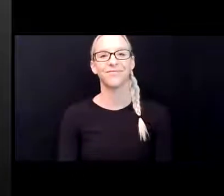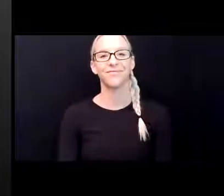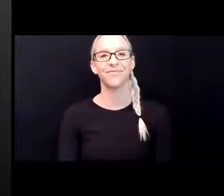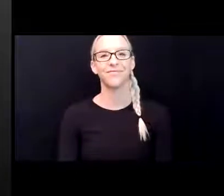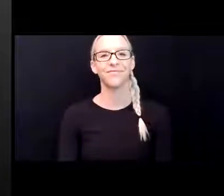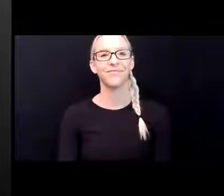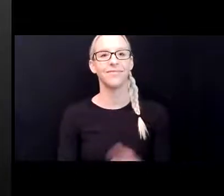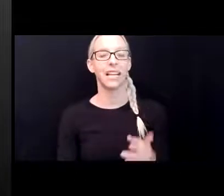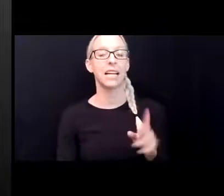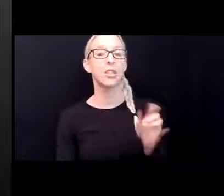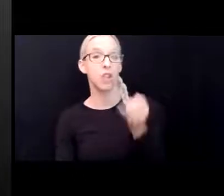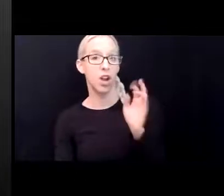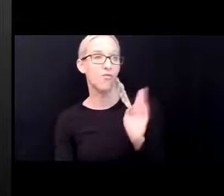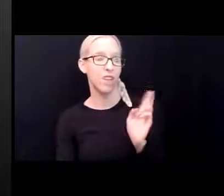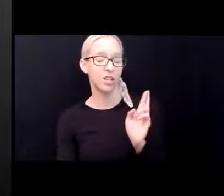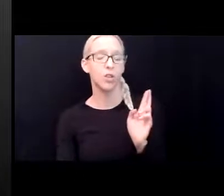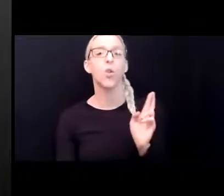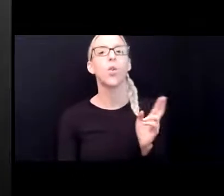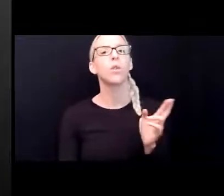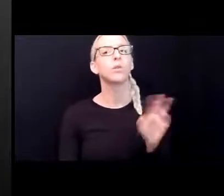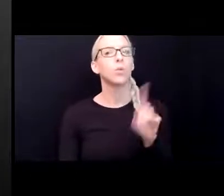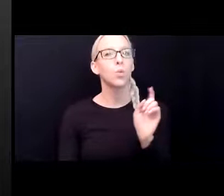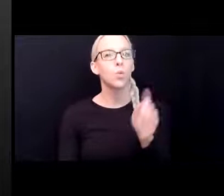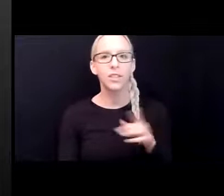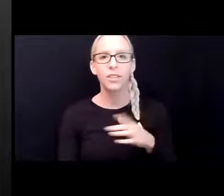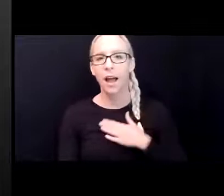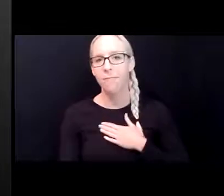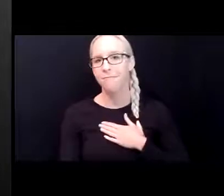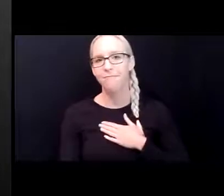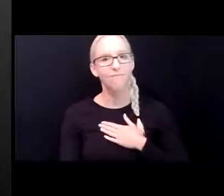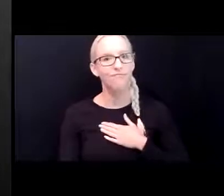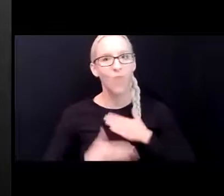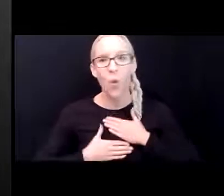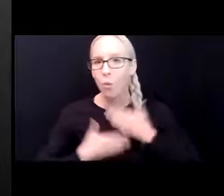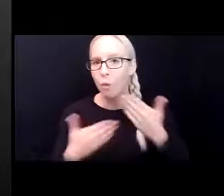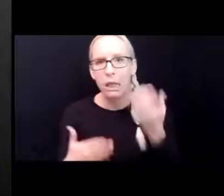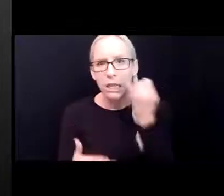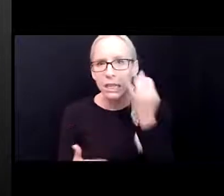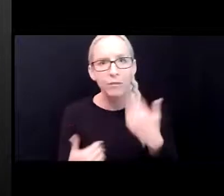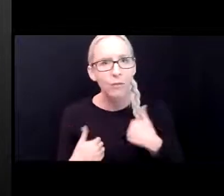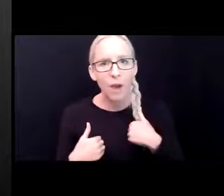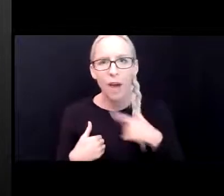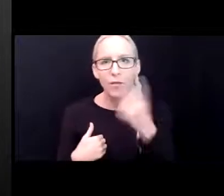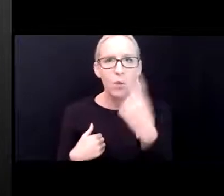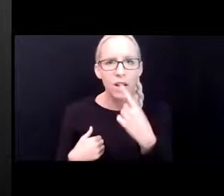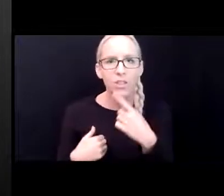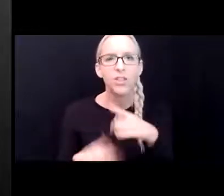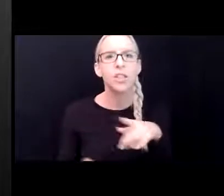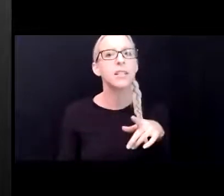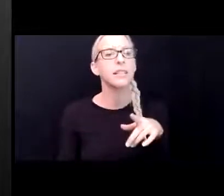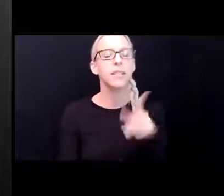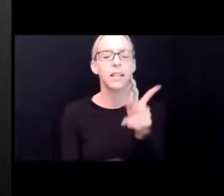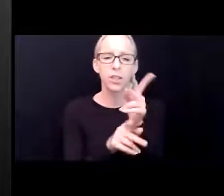John or Rachel, as far as questions go, I'm happy if you have questions as we go and you're monitoring them, if you want